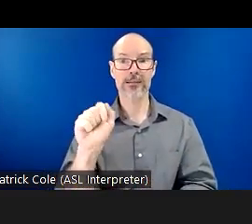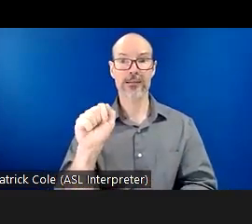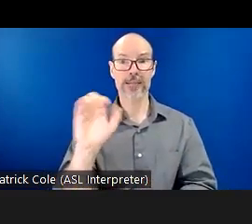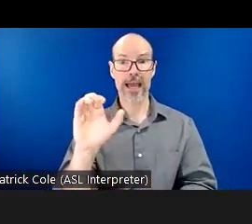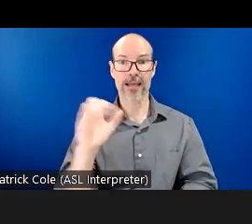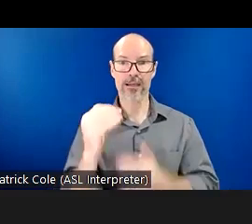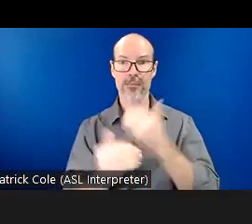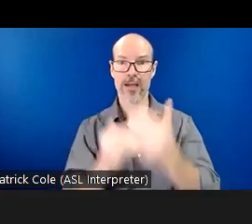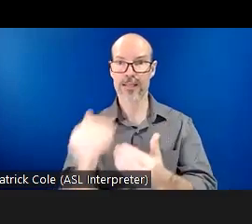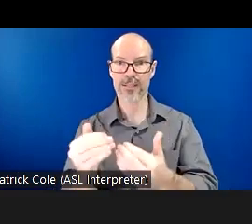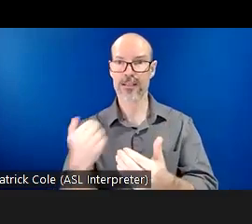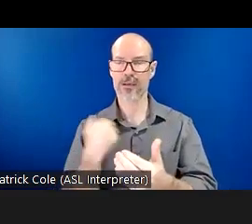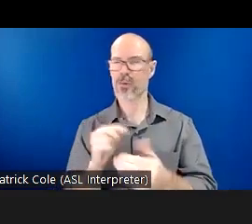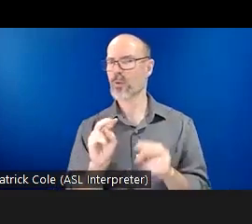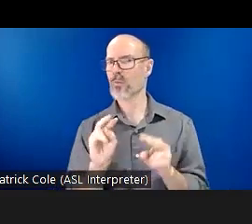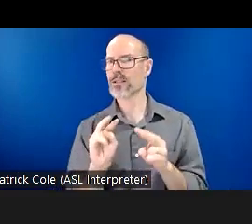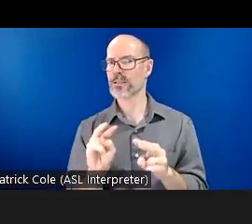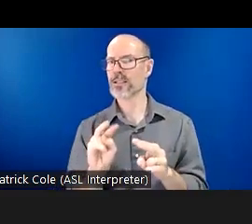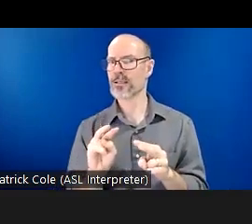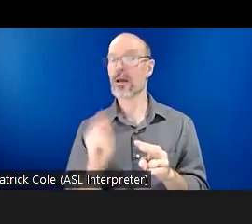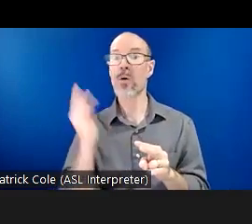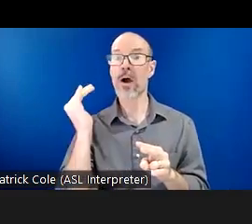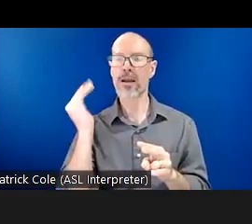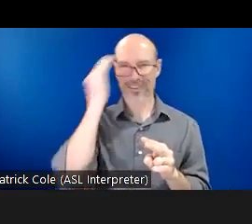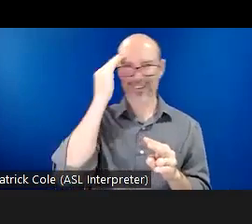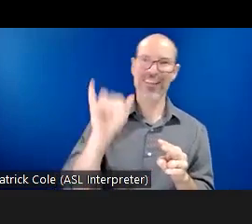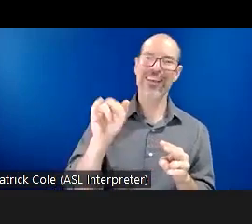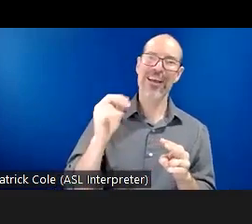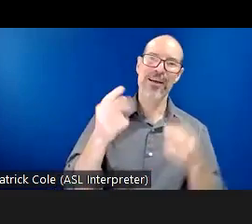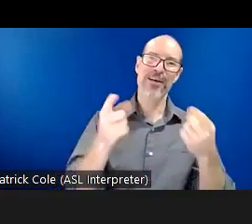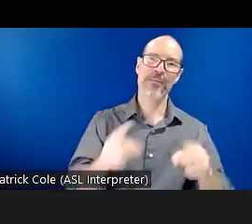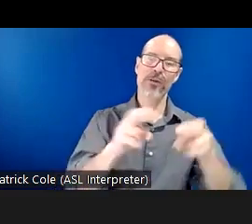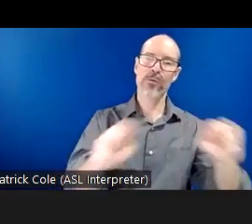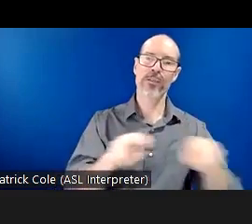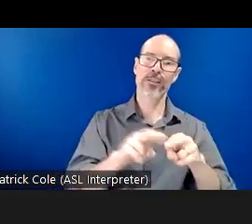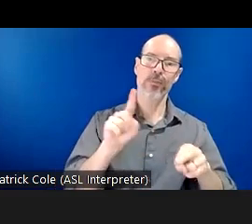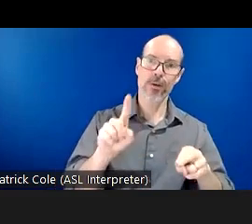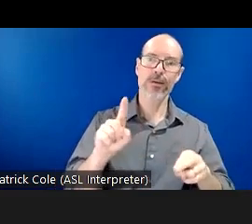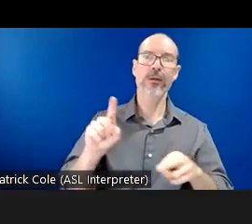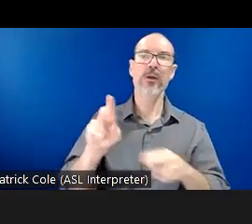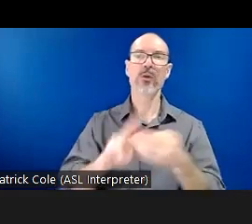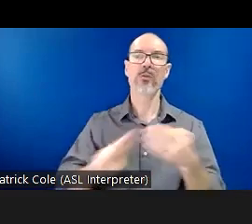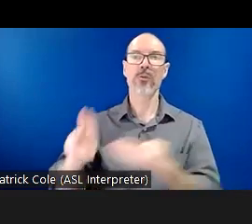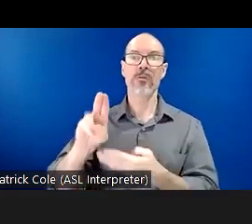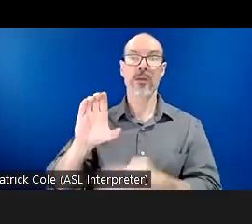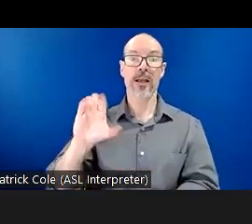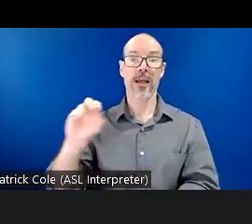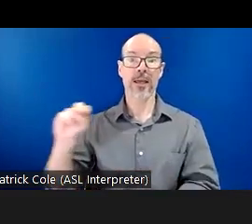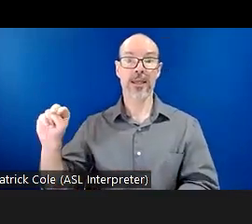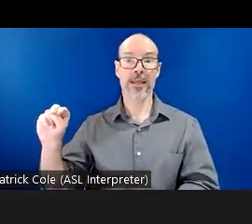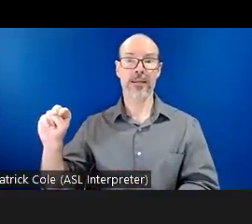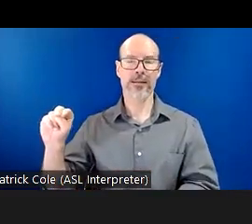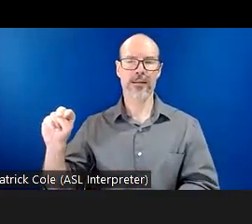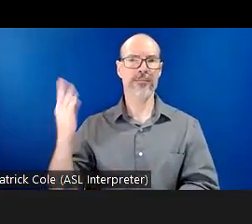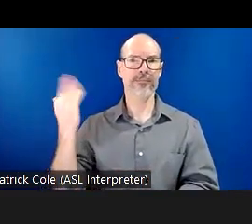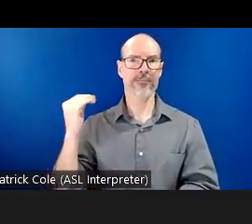know, Region 1, because of some confusion that occurred at the University of Connecticut in April of 2023,